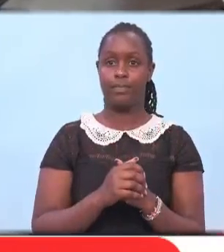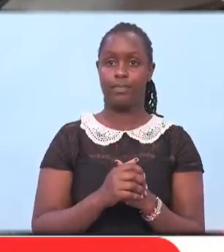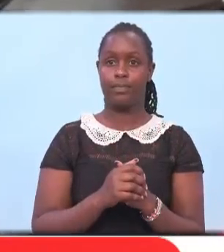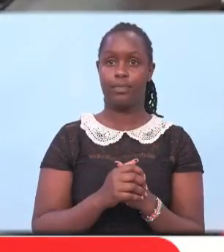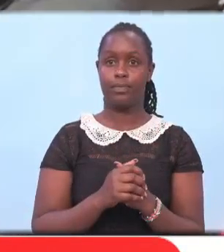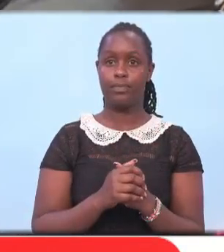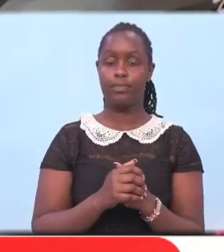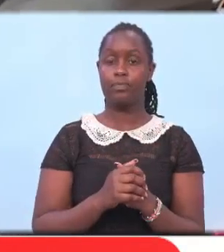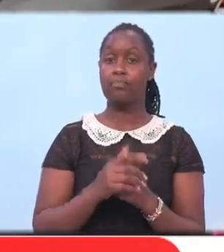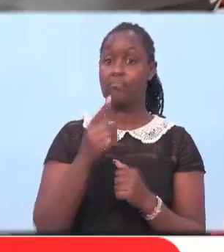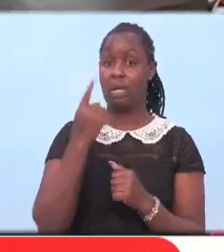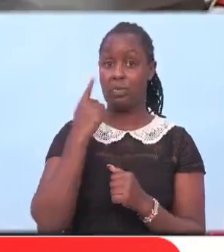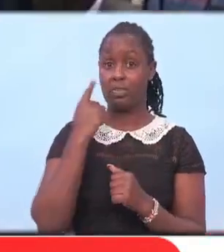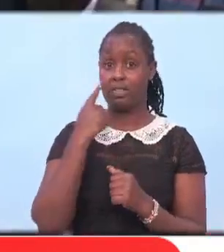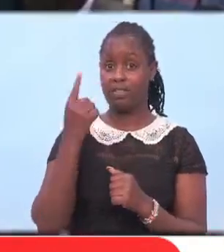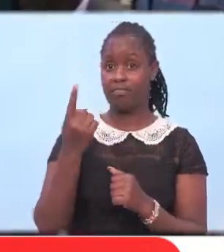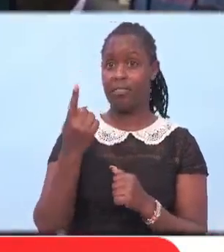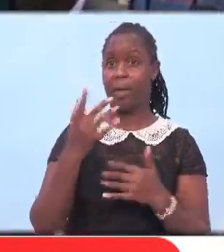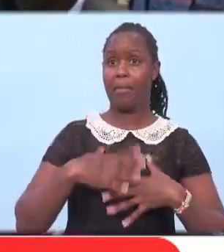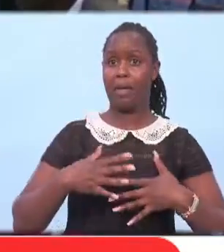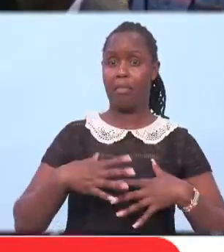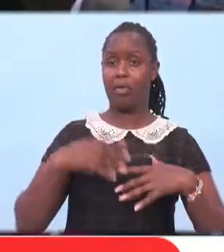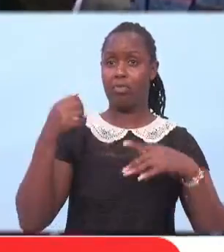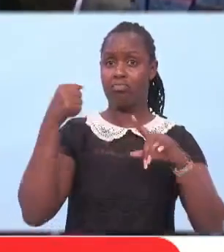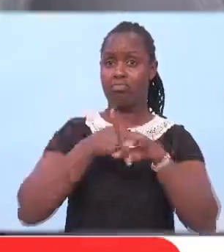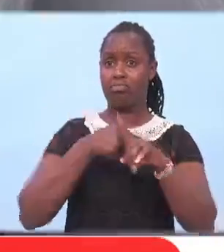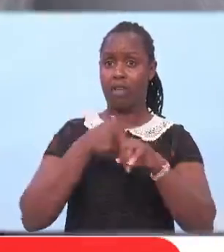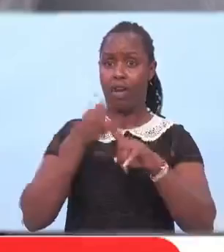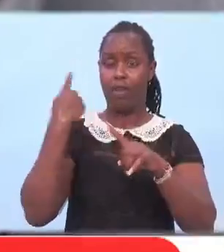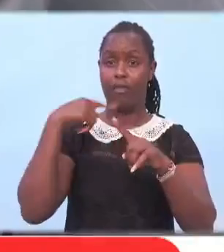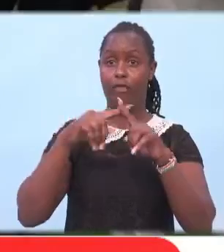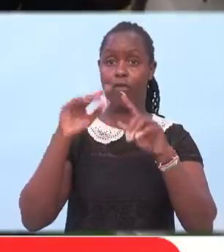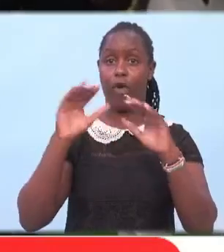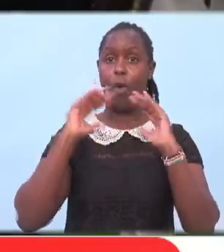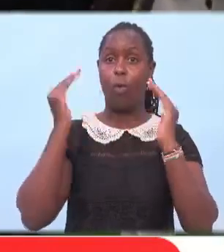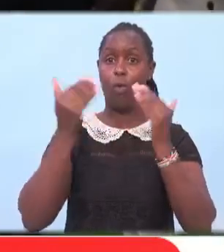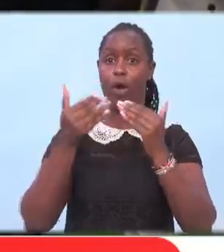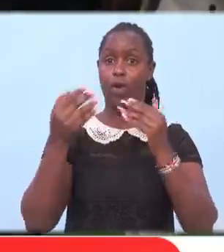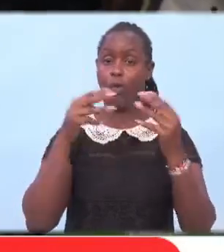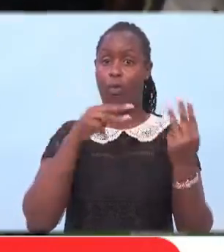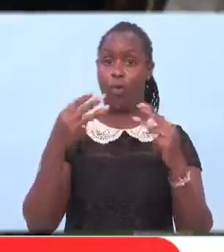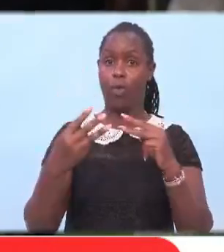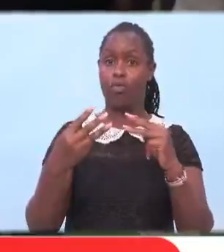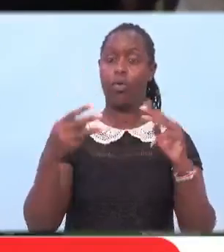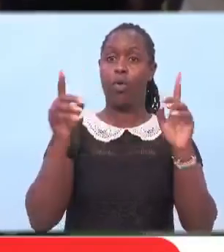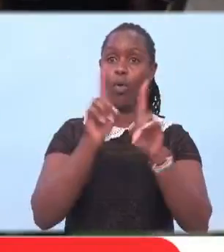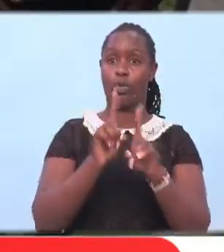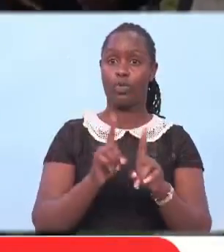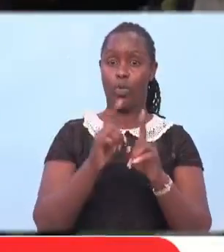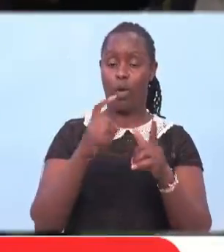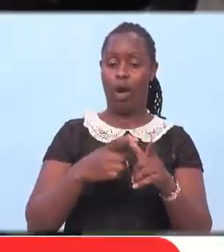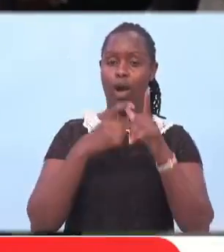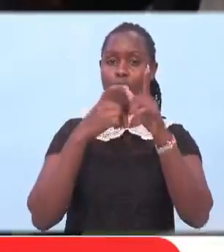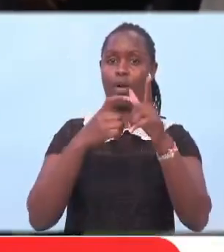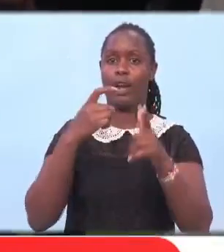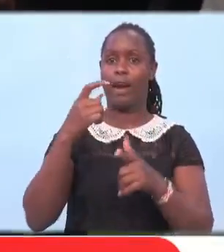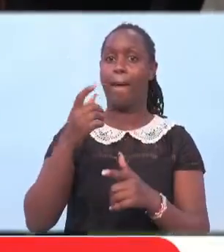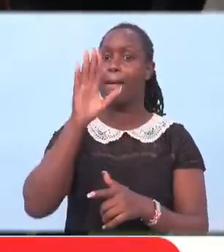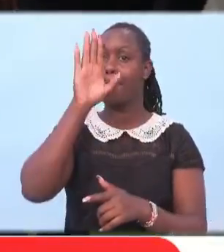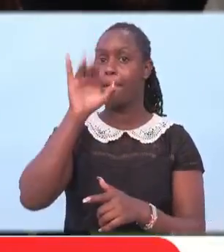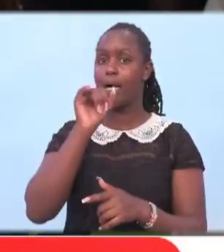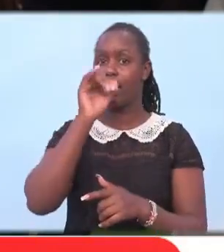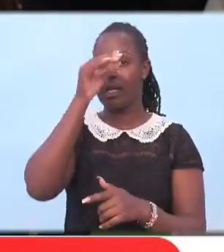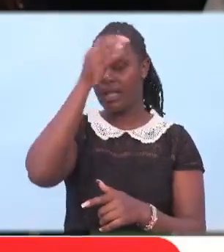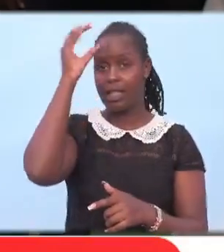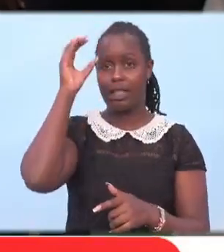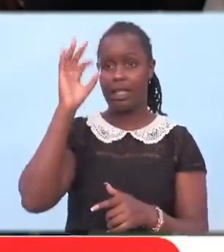These veterans who fought in the war were not left behind and got the rare chance of being awarded medals by the King.